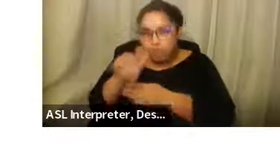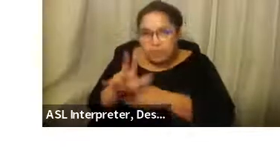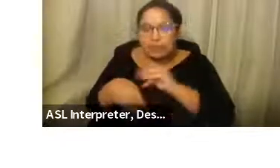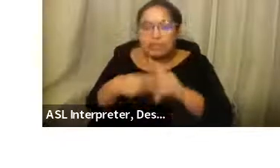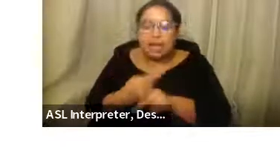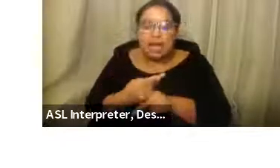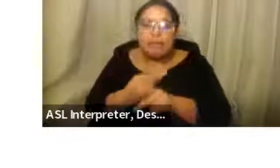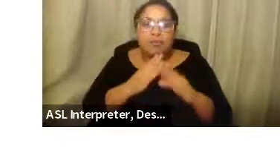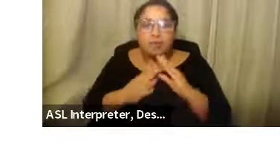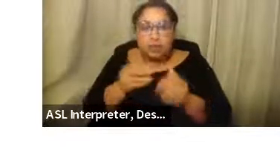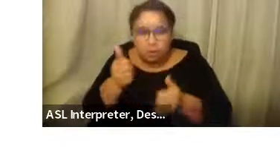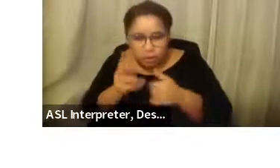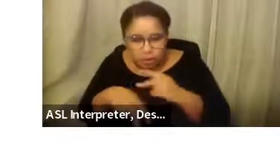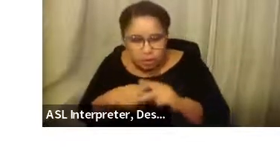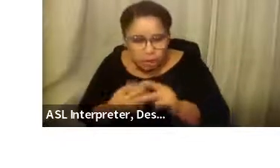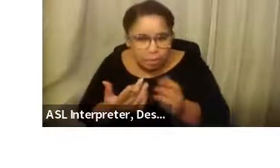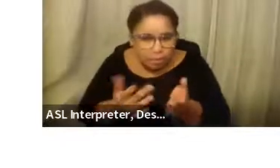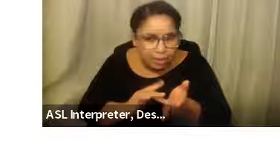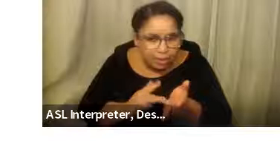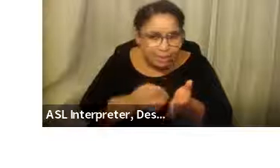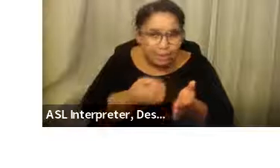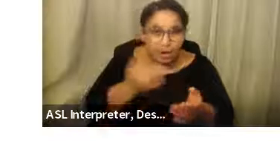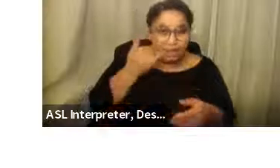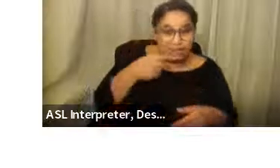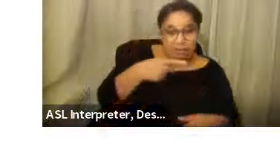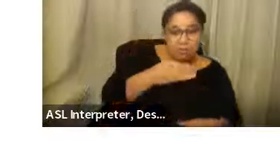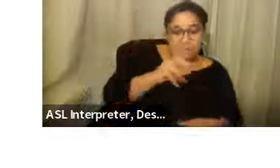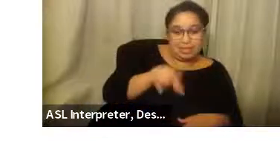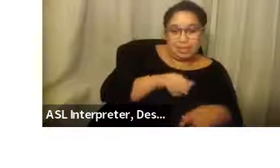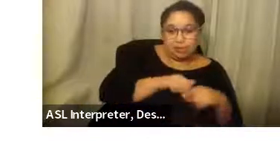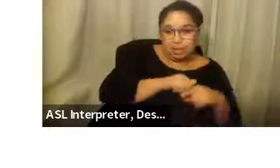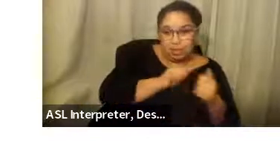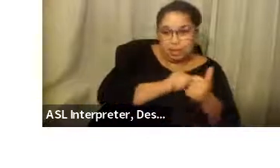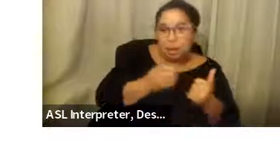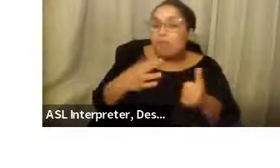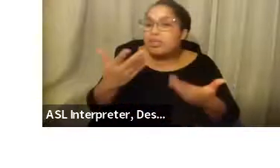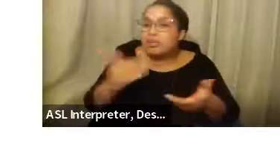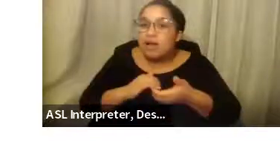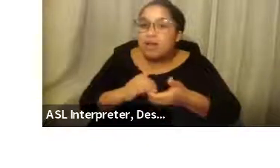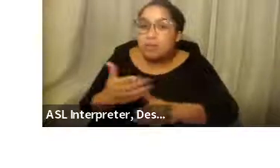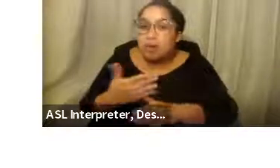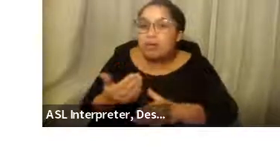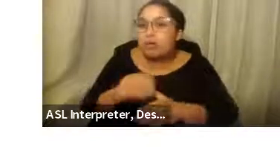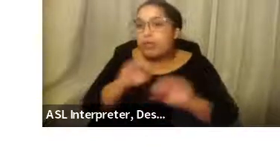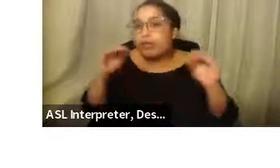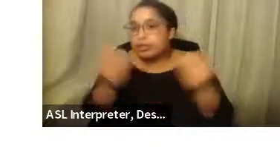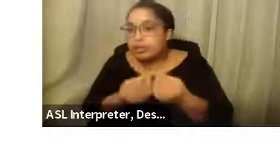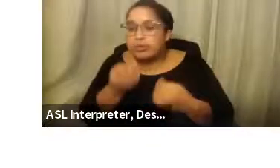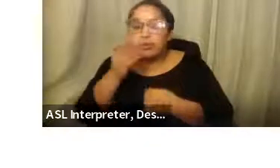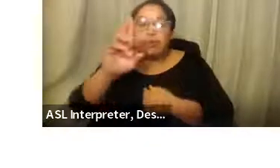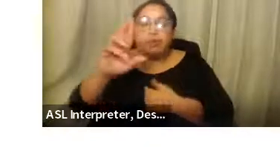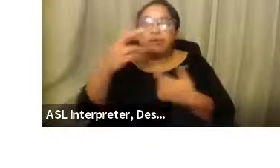medications you're talking about, and if our medics need to be trained on that, or if we have a partner organization or our